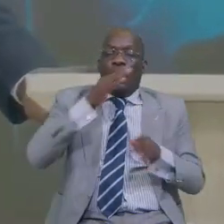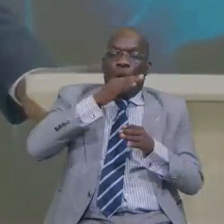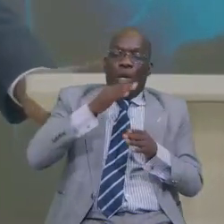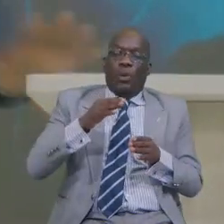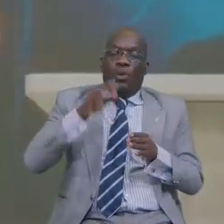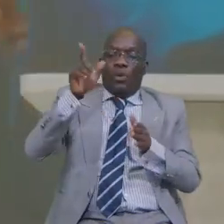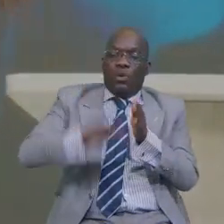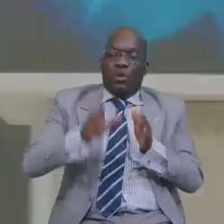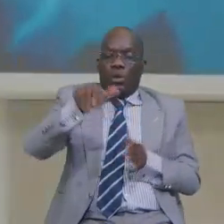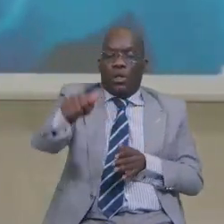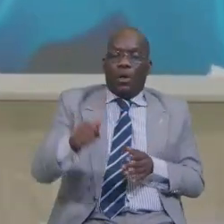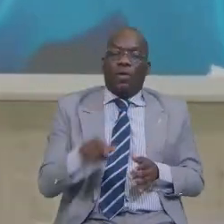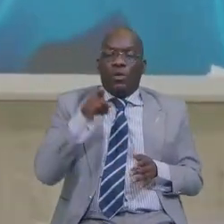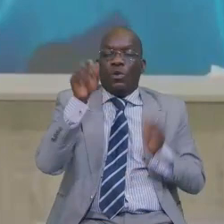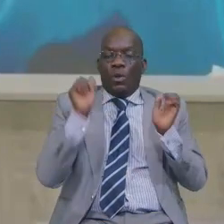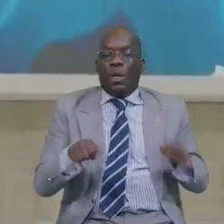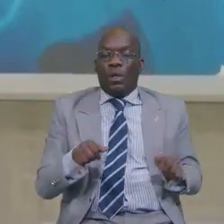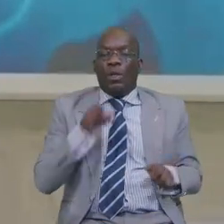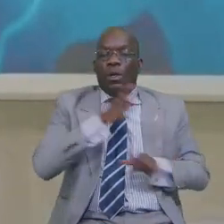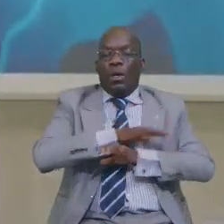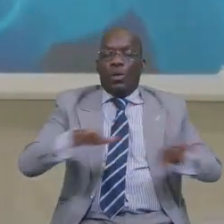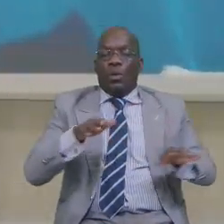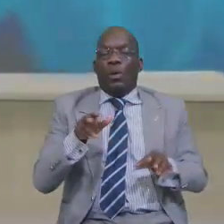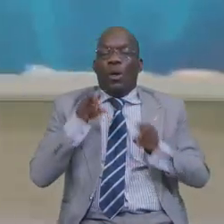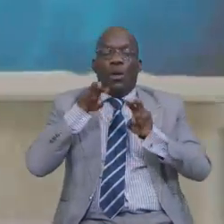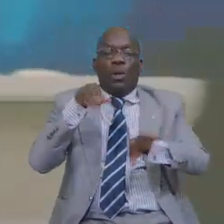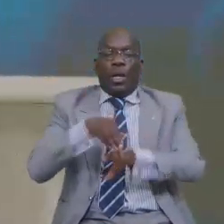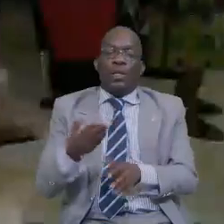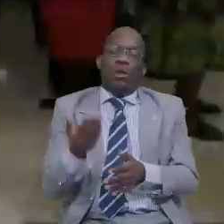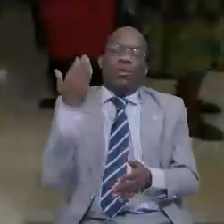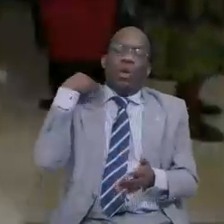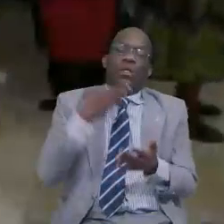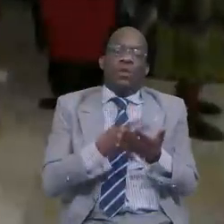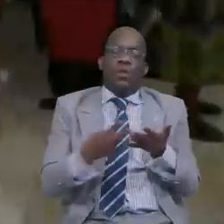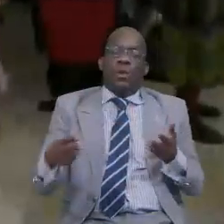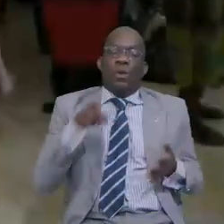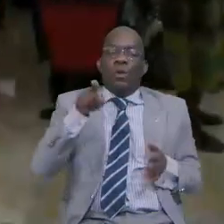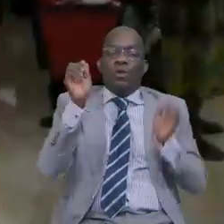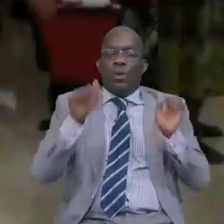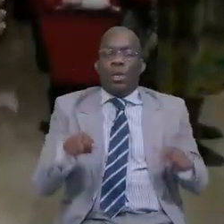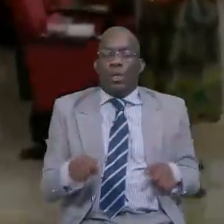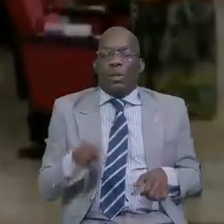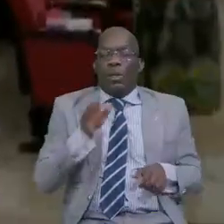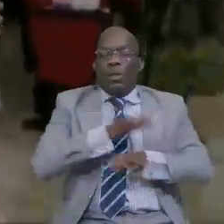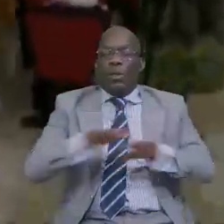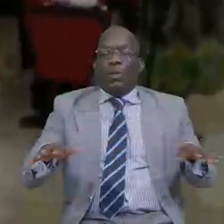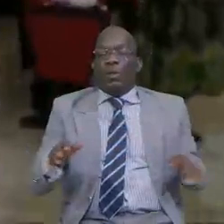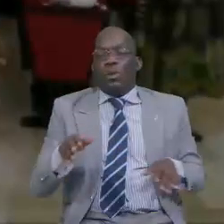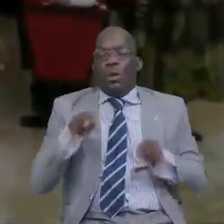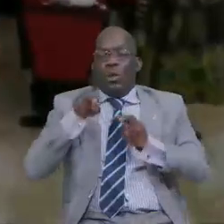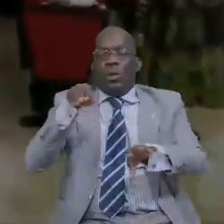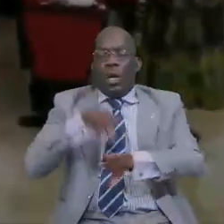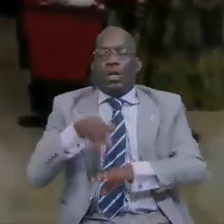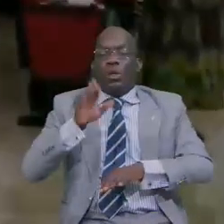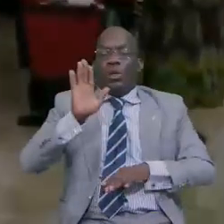can. Don't look at the past failure. You can. And don't look at your comfort